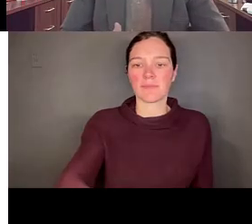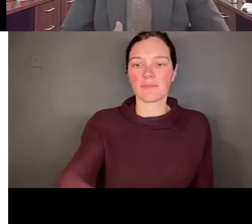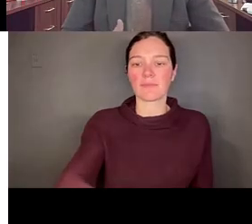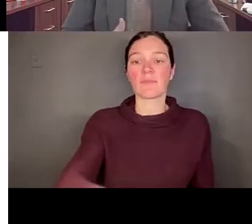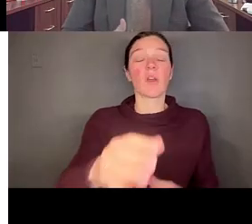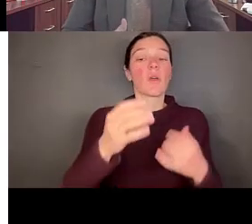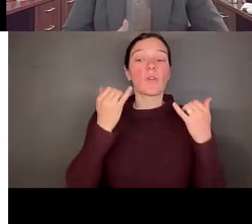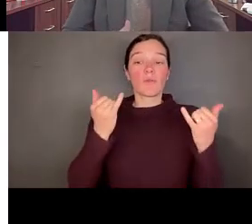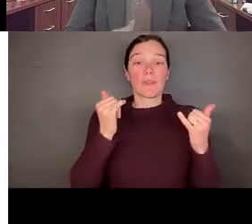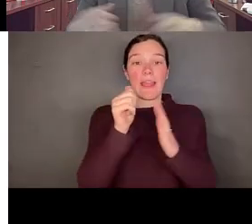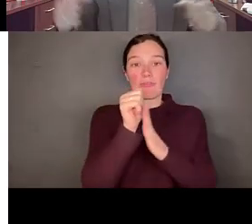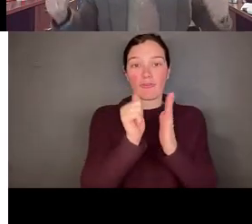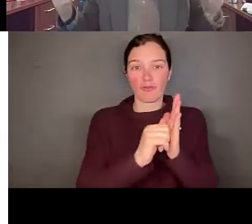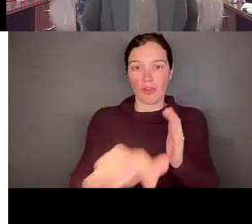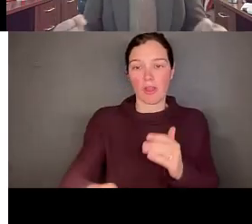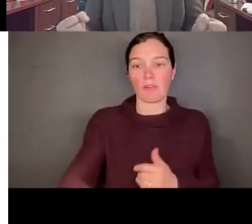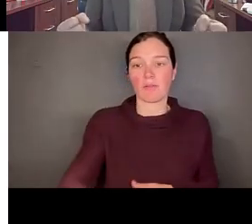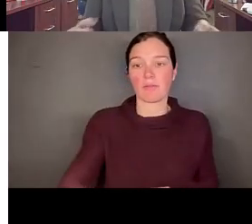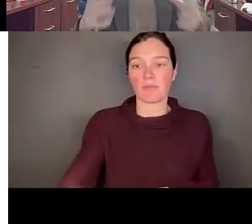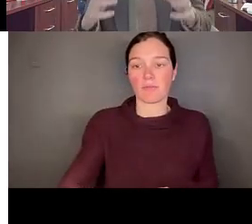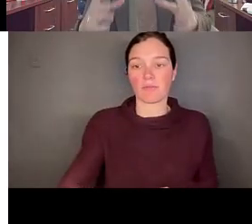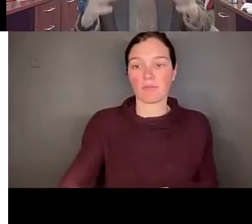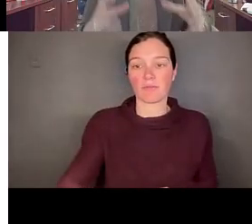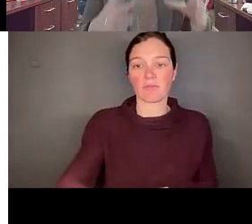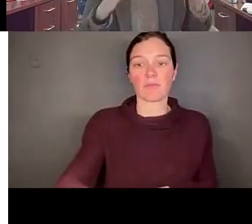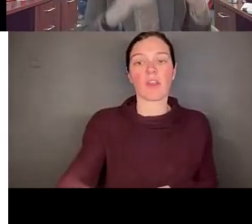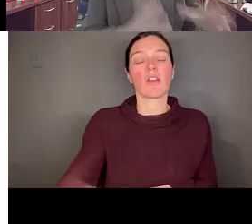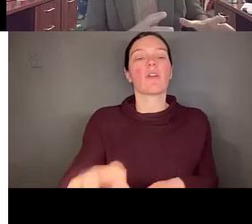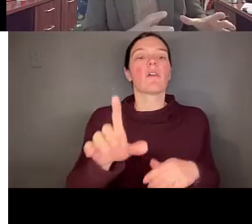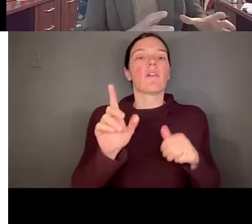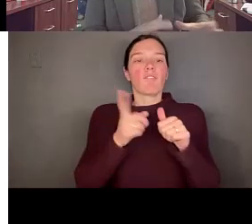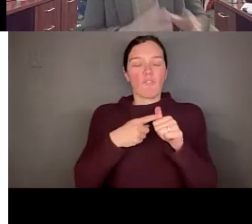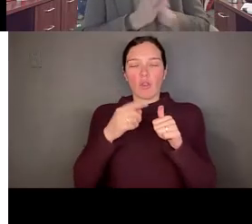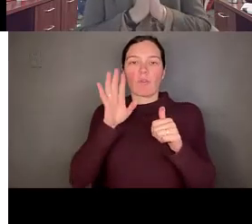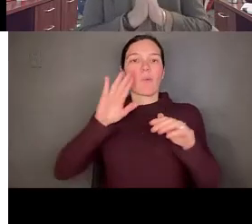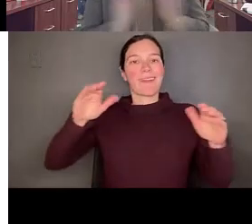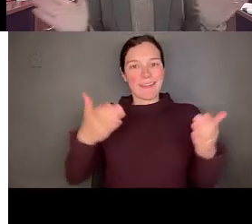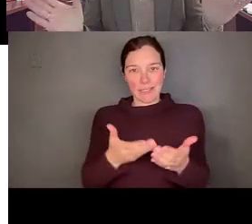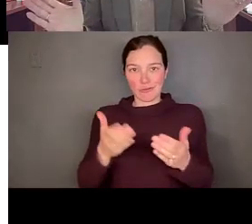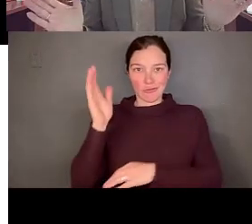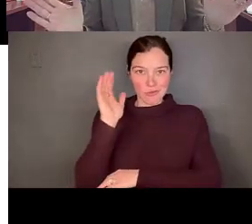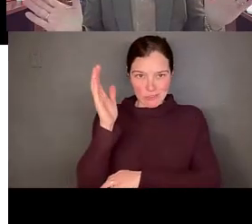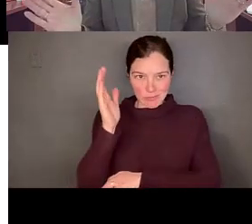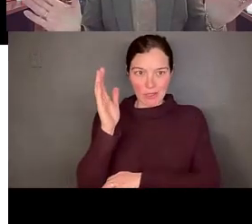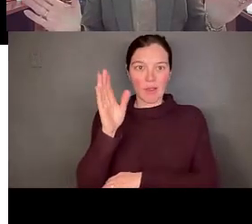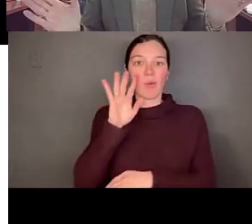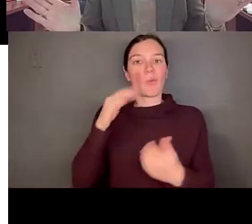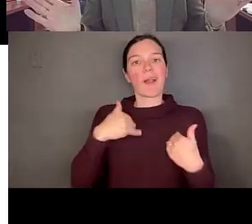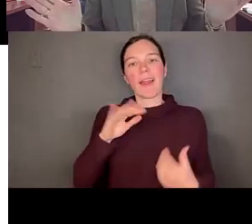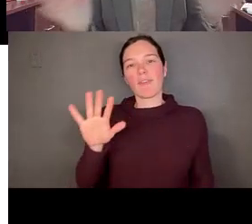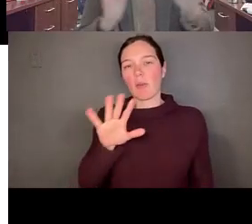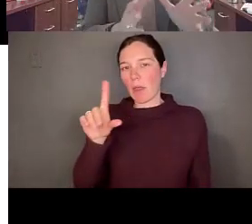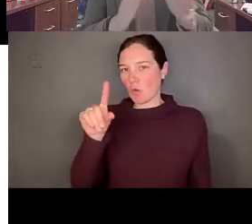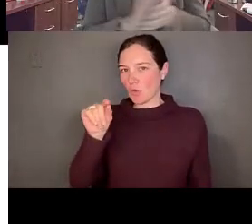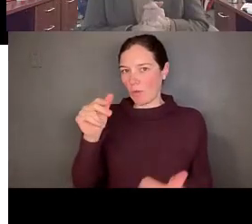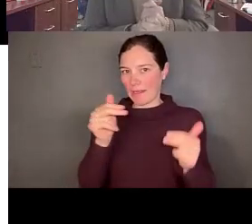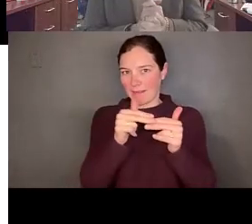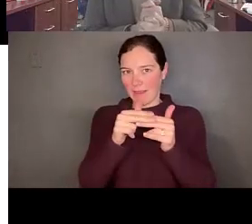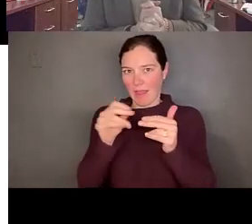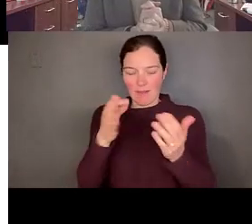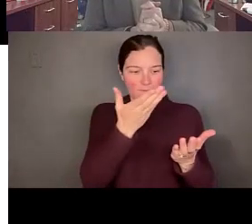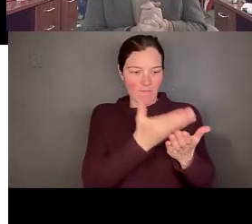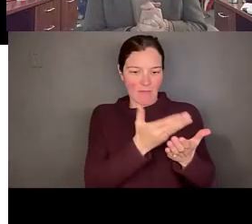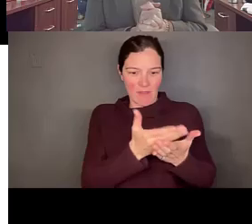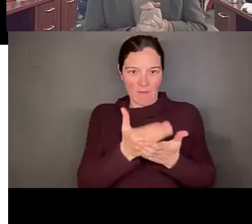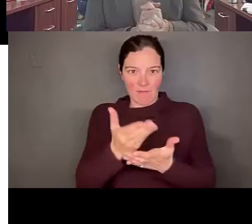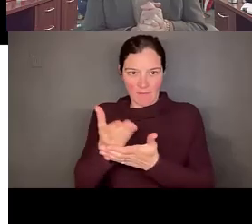going to hear, and I'm going to ask you to just get through with us about 20 slides of facts. Then we're going to have 30 minutes for panel